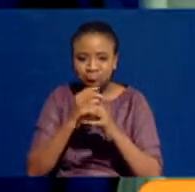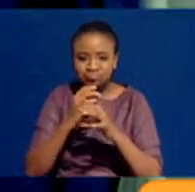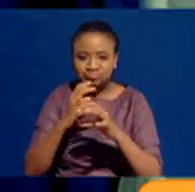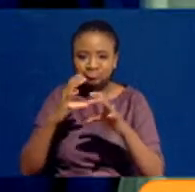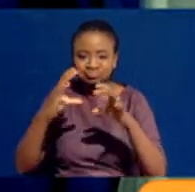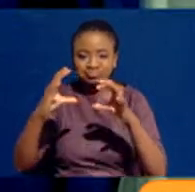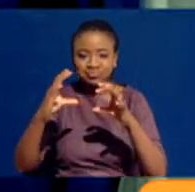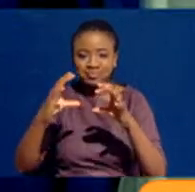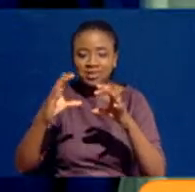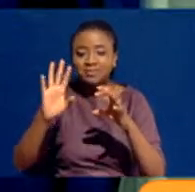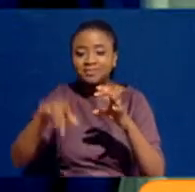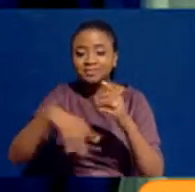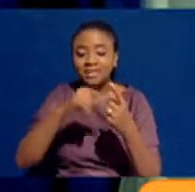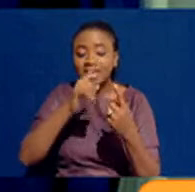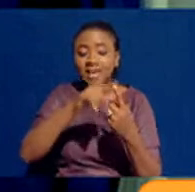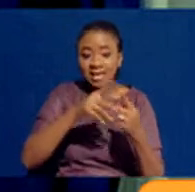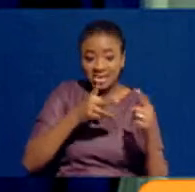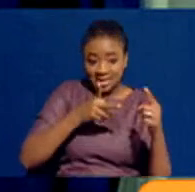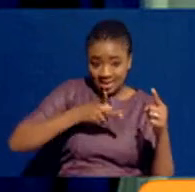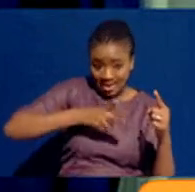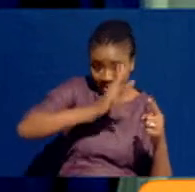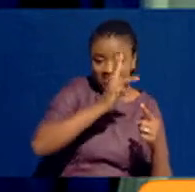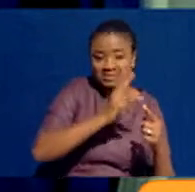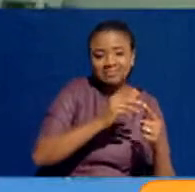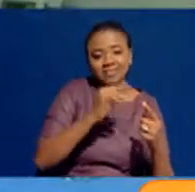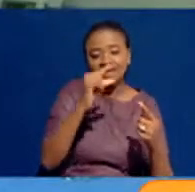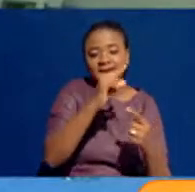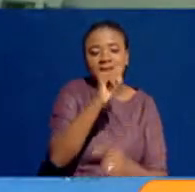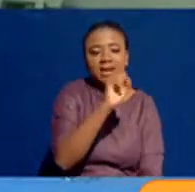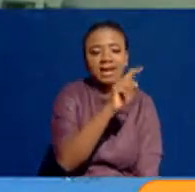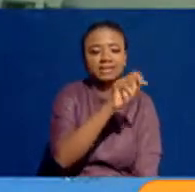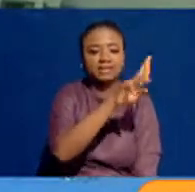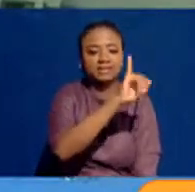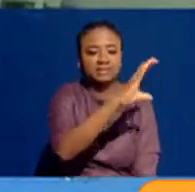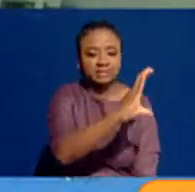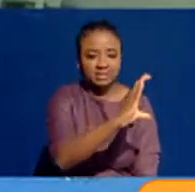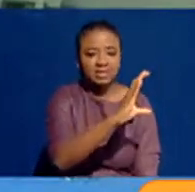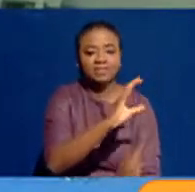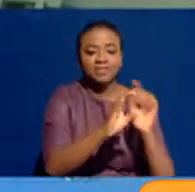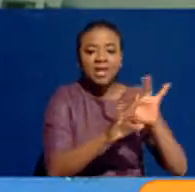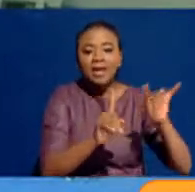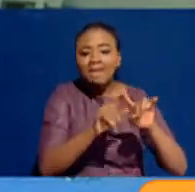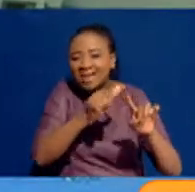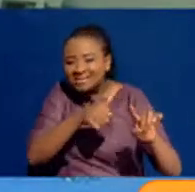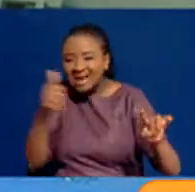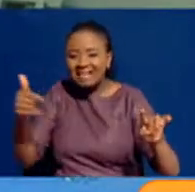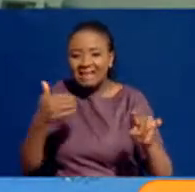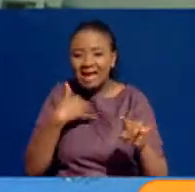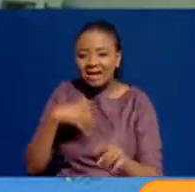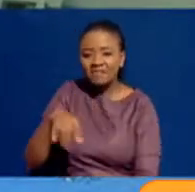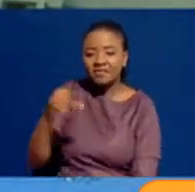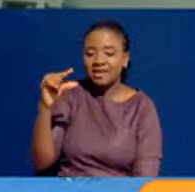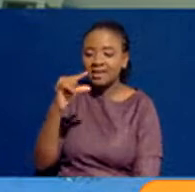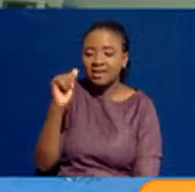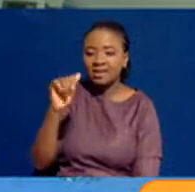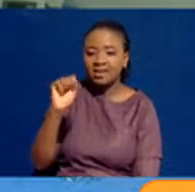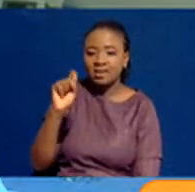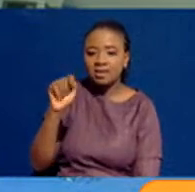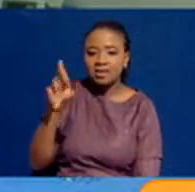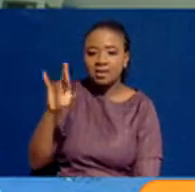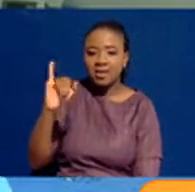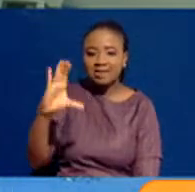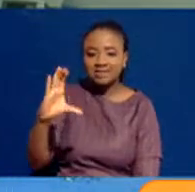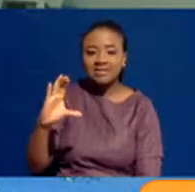the balloon is used as a temporary step measure to achieving what you want. Because basically they put